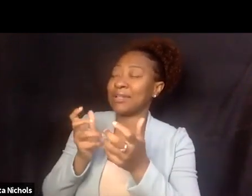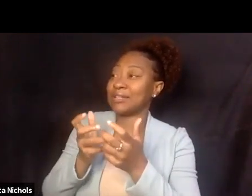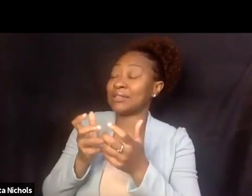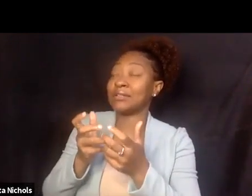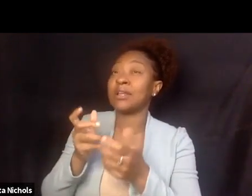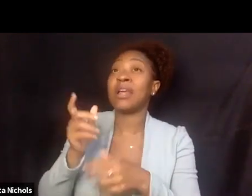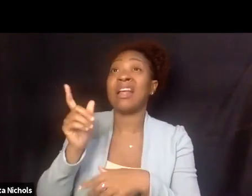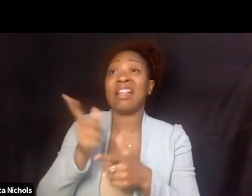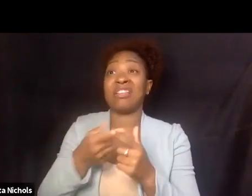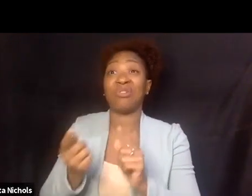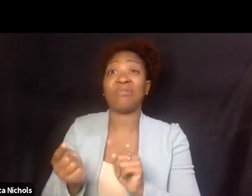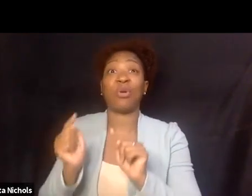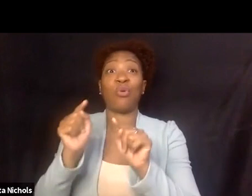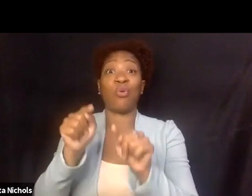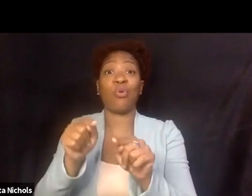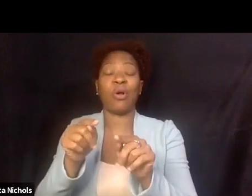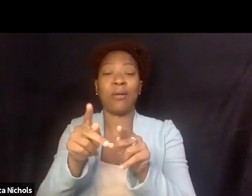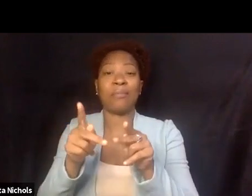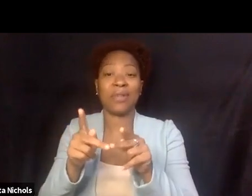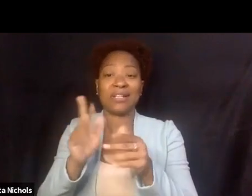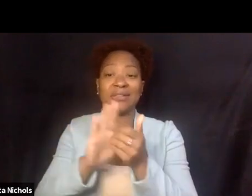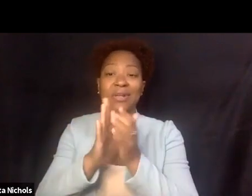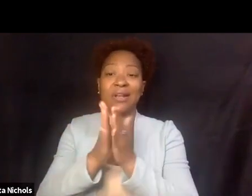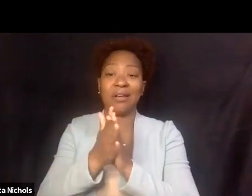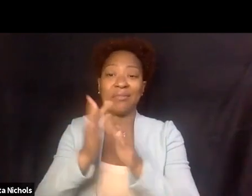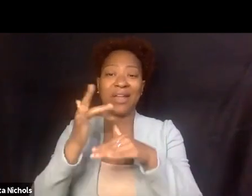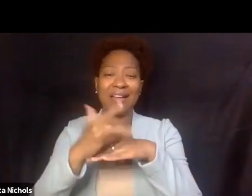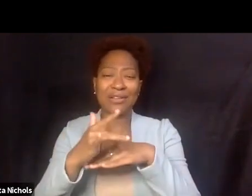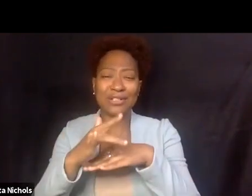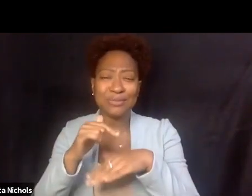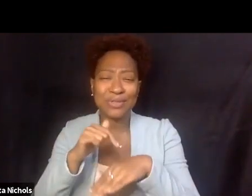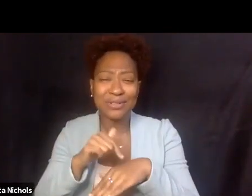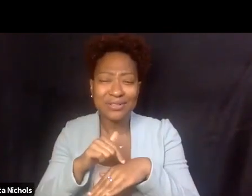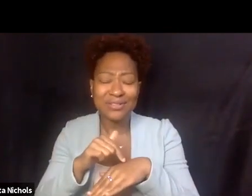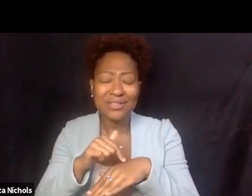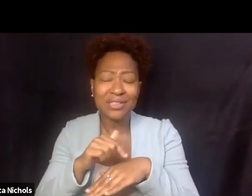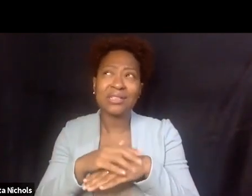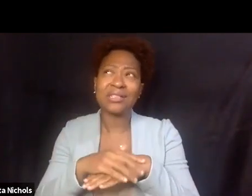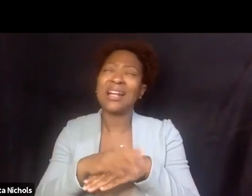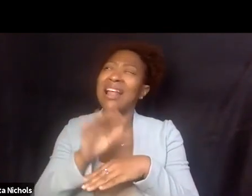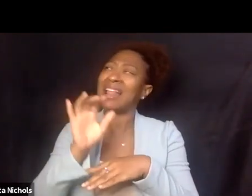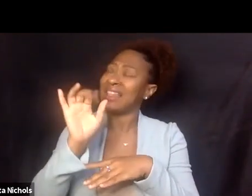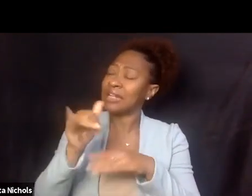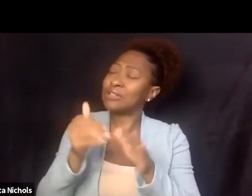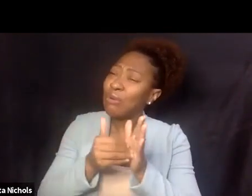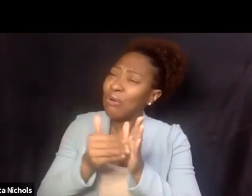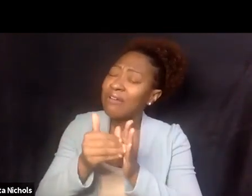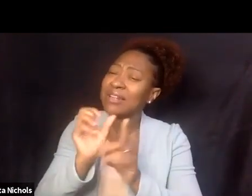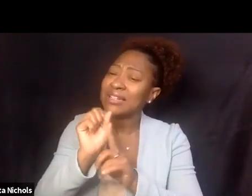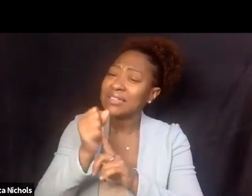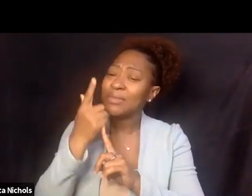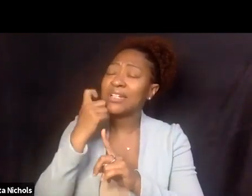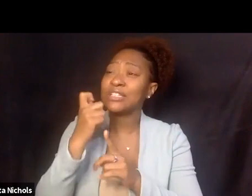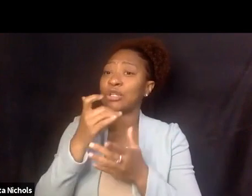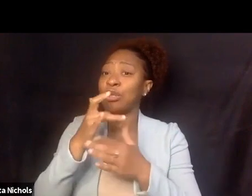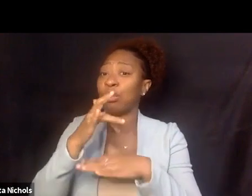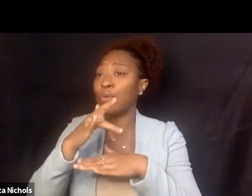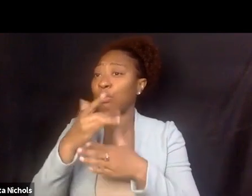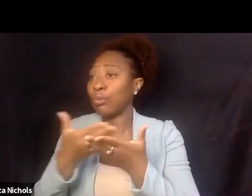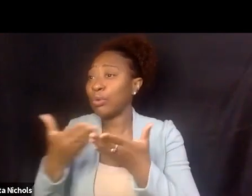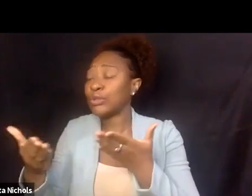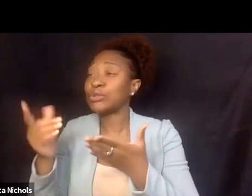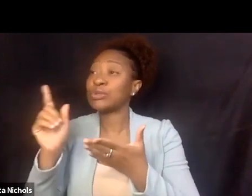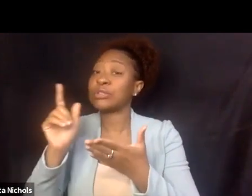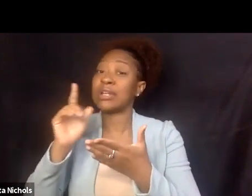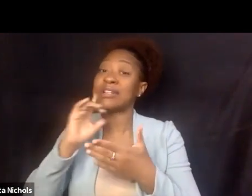go someplace to become eligible. And even as that is often the case because of the resources that are available at